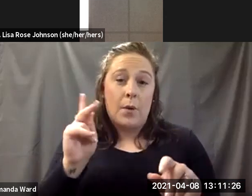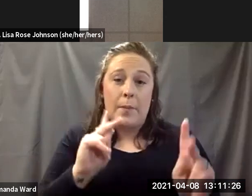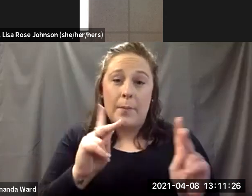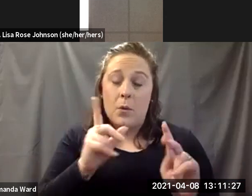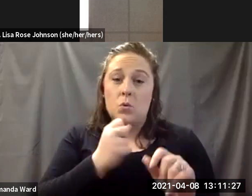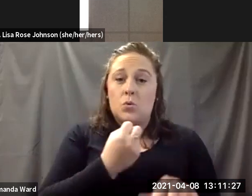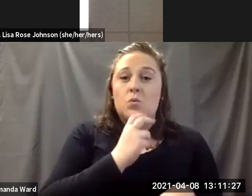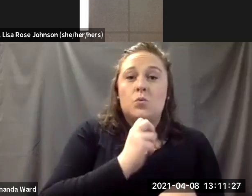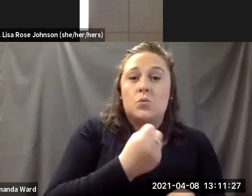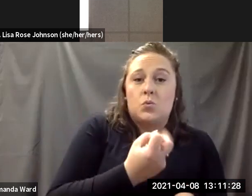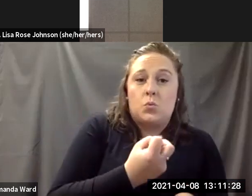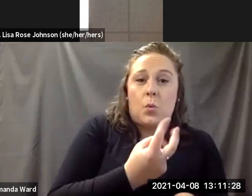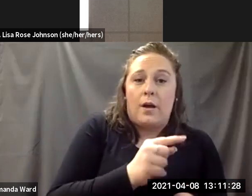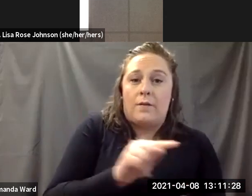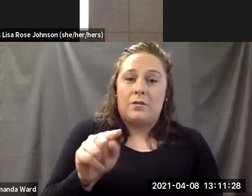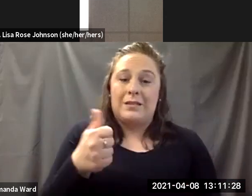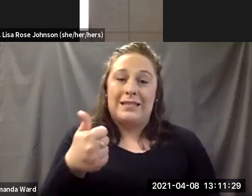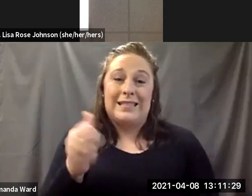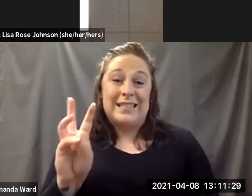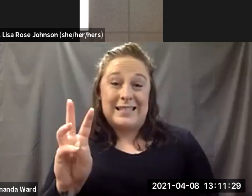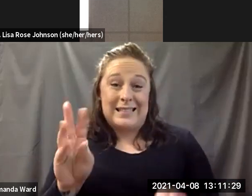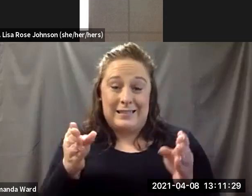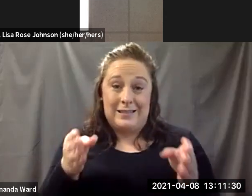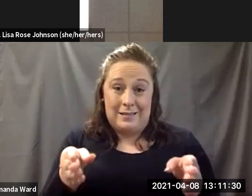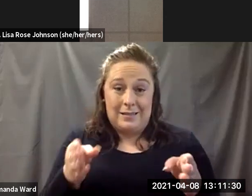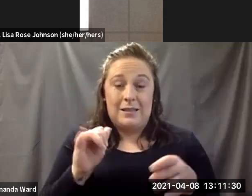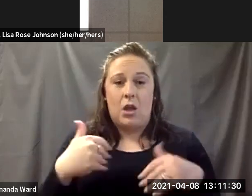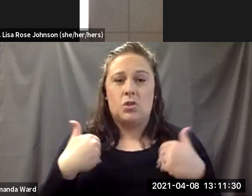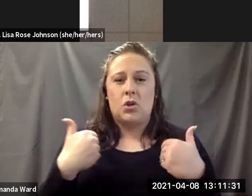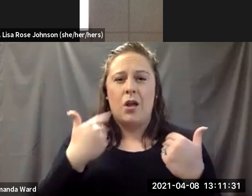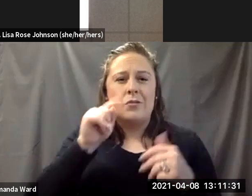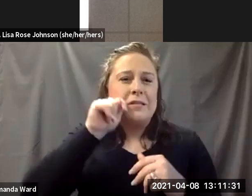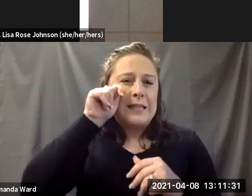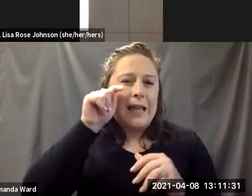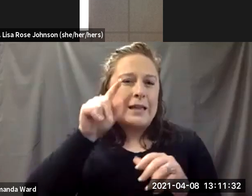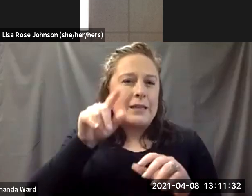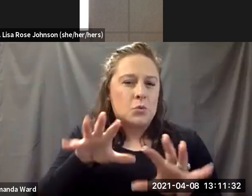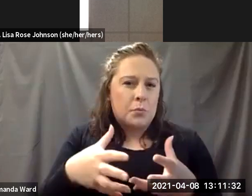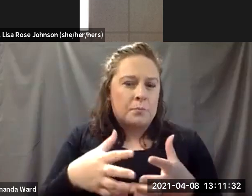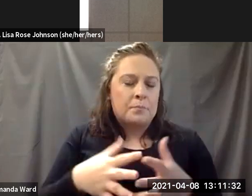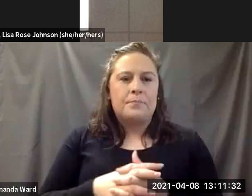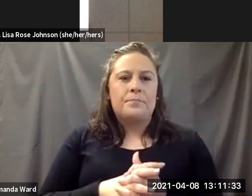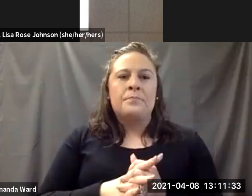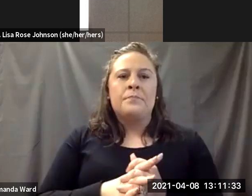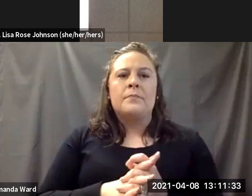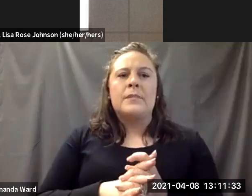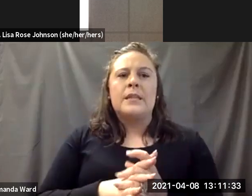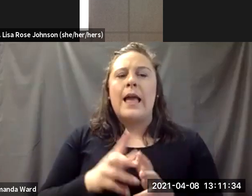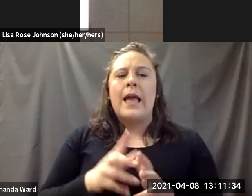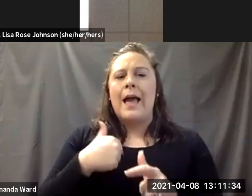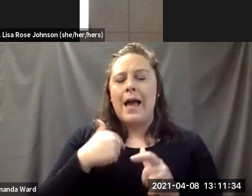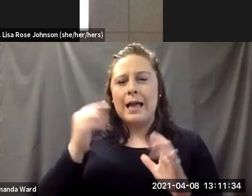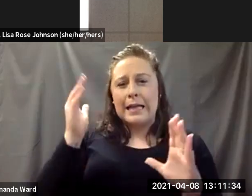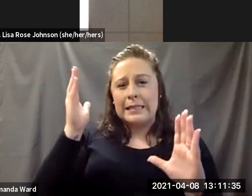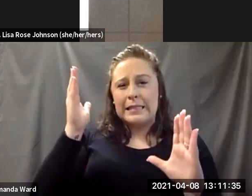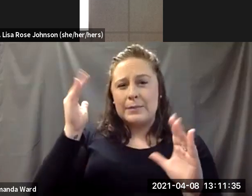to 16. And so that younger teenage audience. I expect, we've